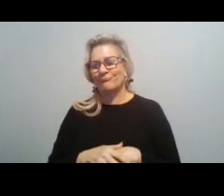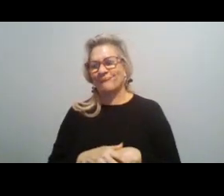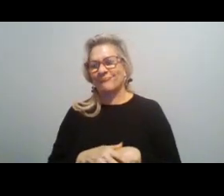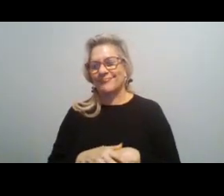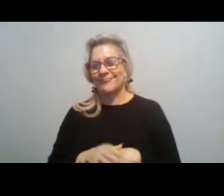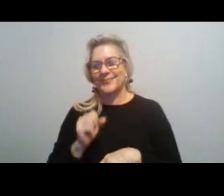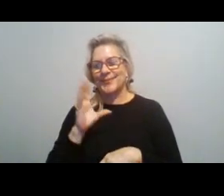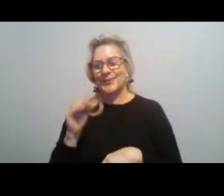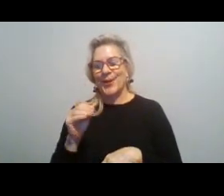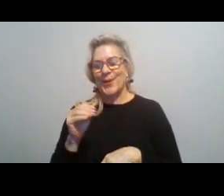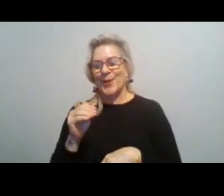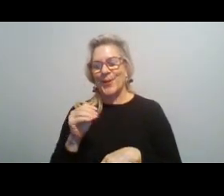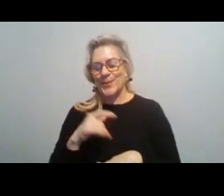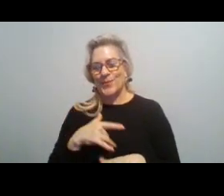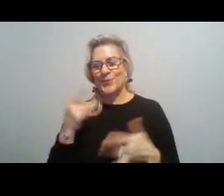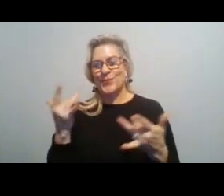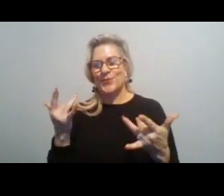So with great